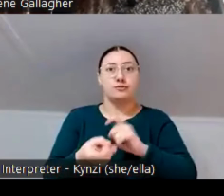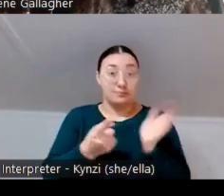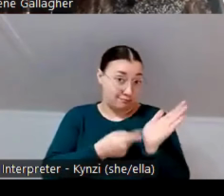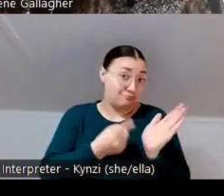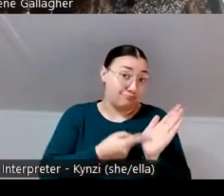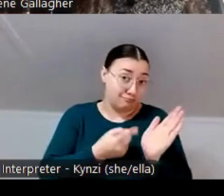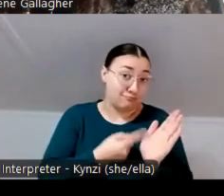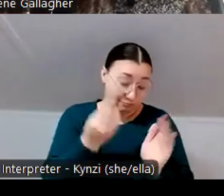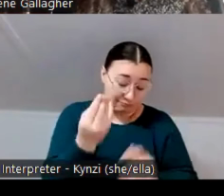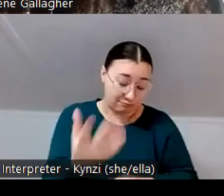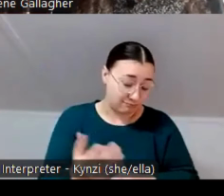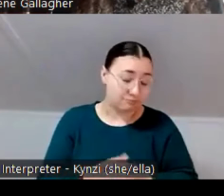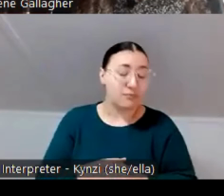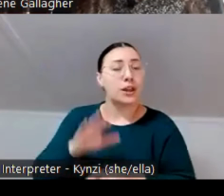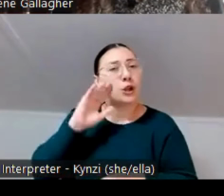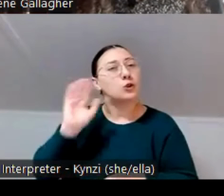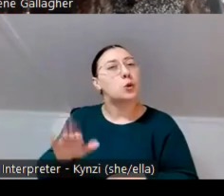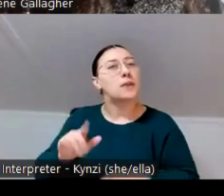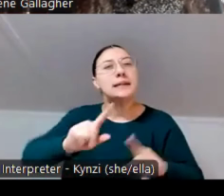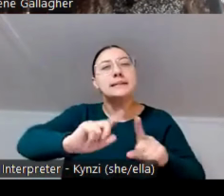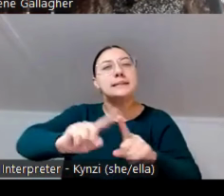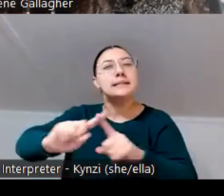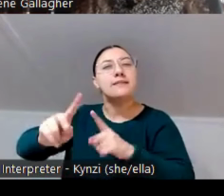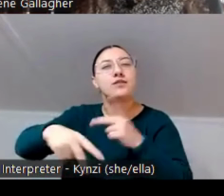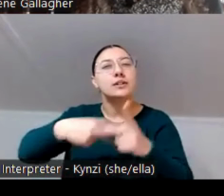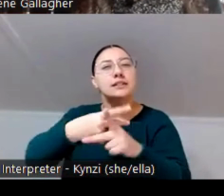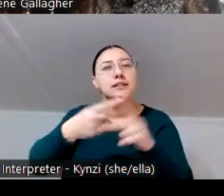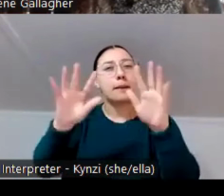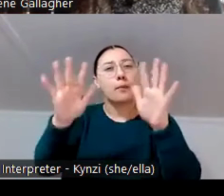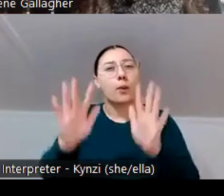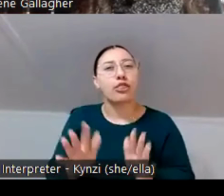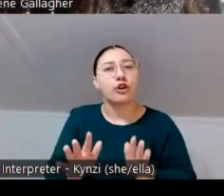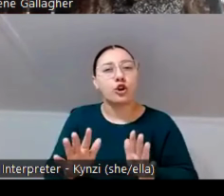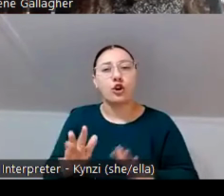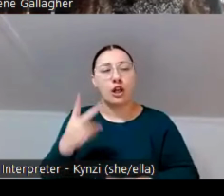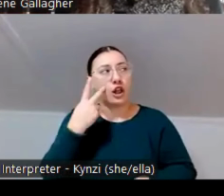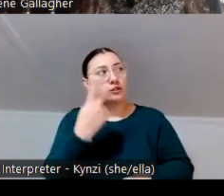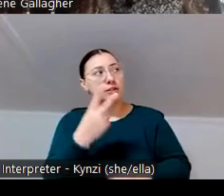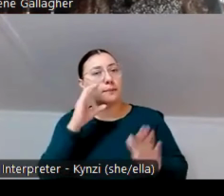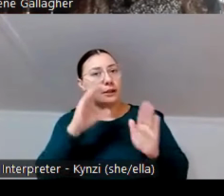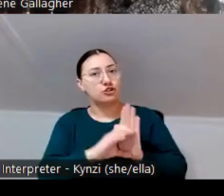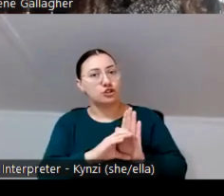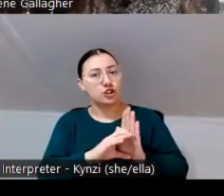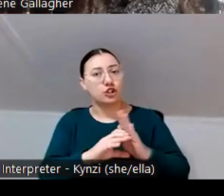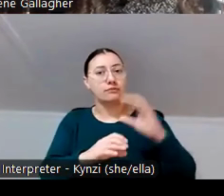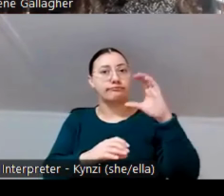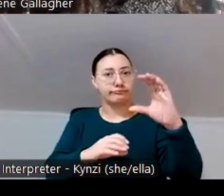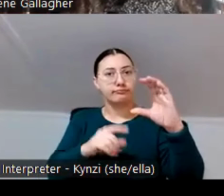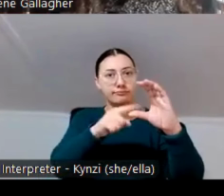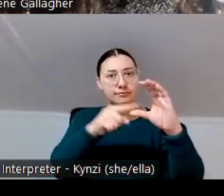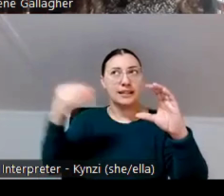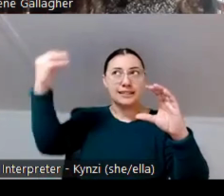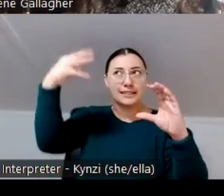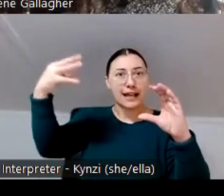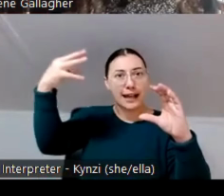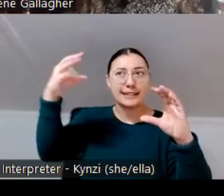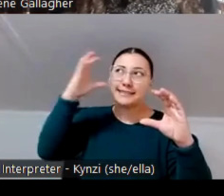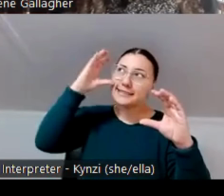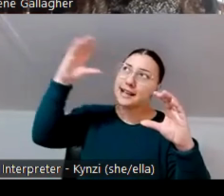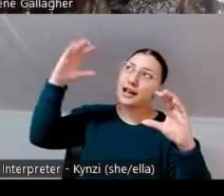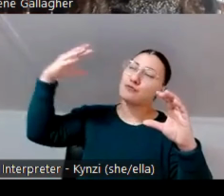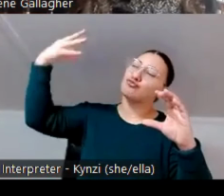different types of weather. These pictures show just a few of them. It can be sunny, or